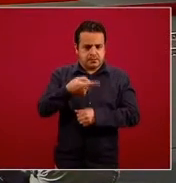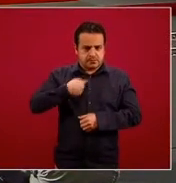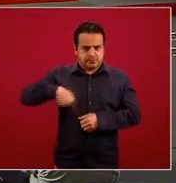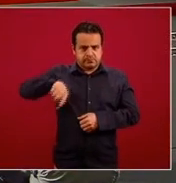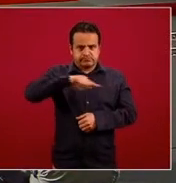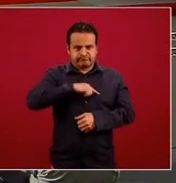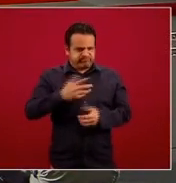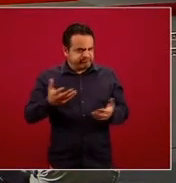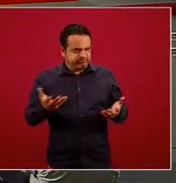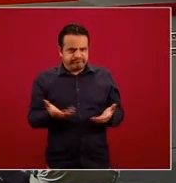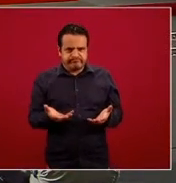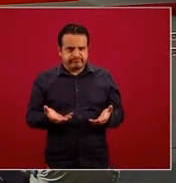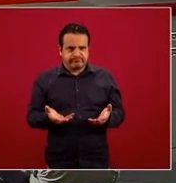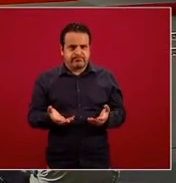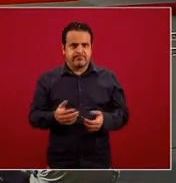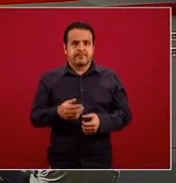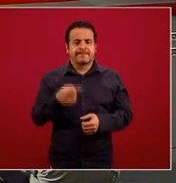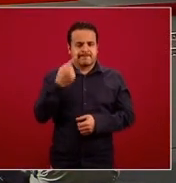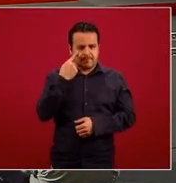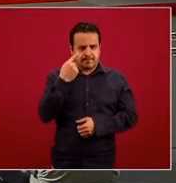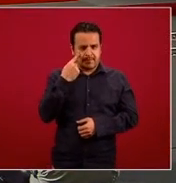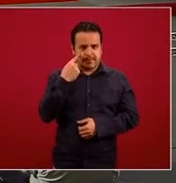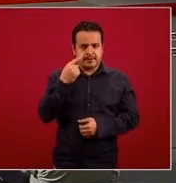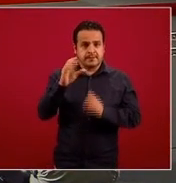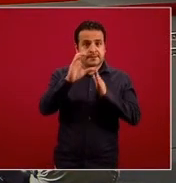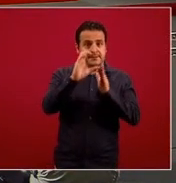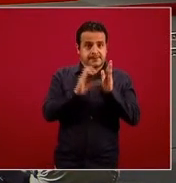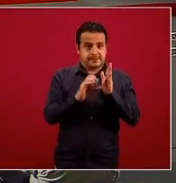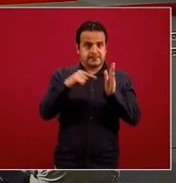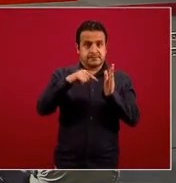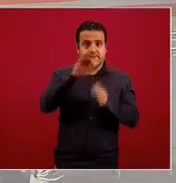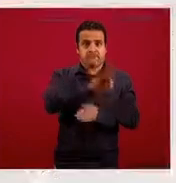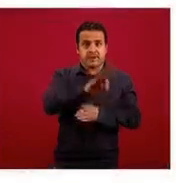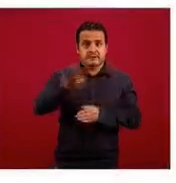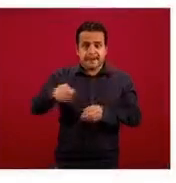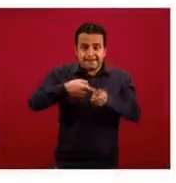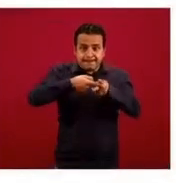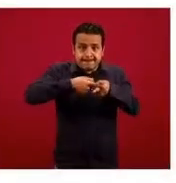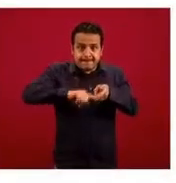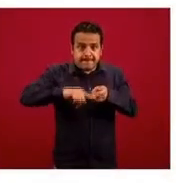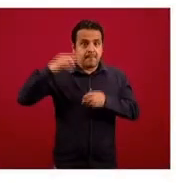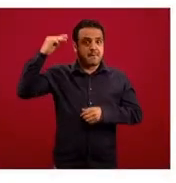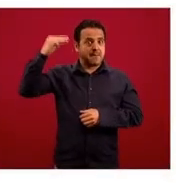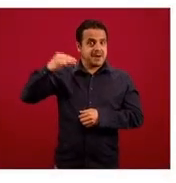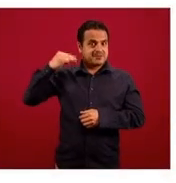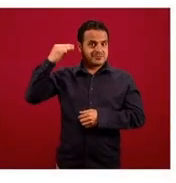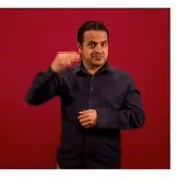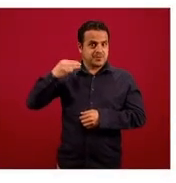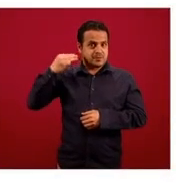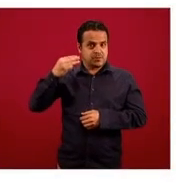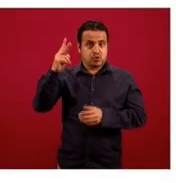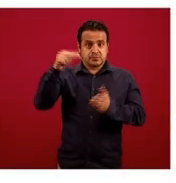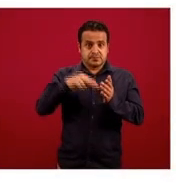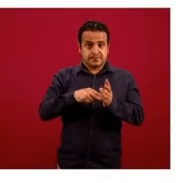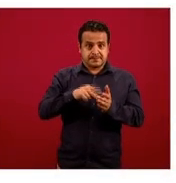with usually. So I want to show this calendar for you to visualize the dates. We have